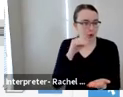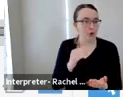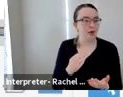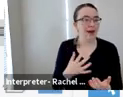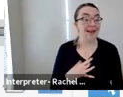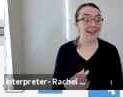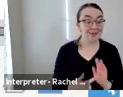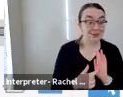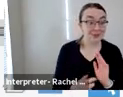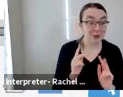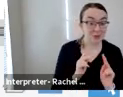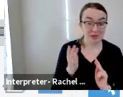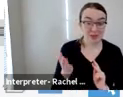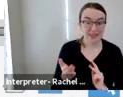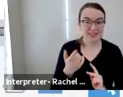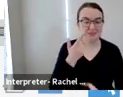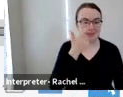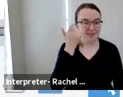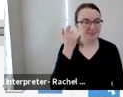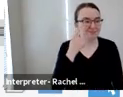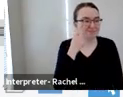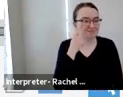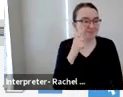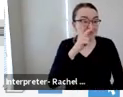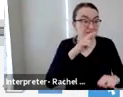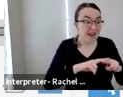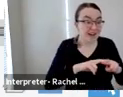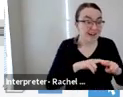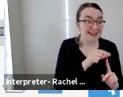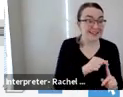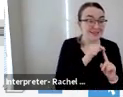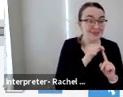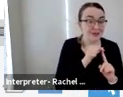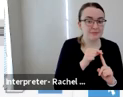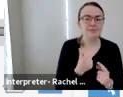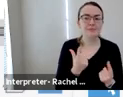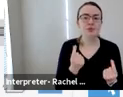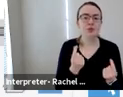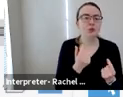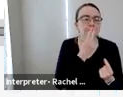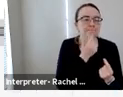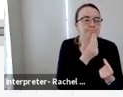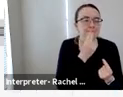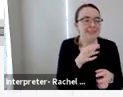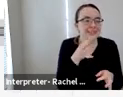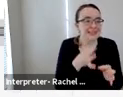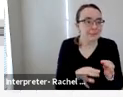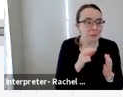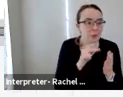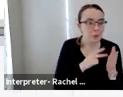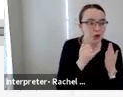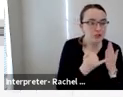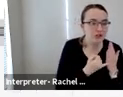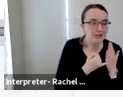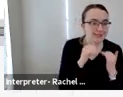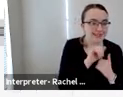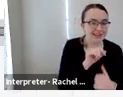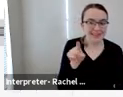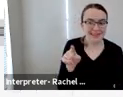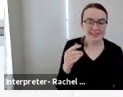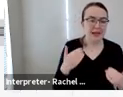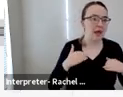here because I think it's fun and different. Do simple little projects like this that have